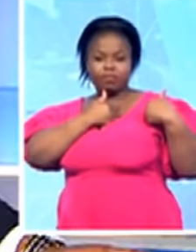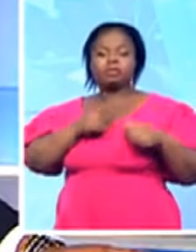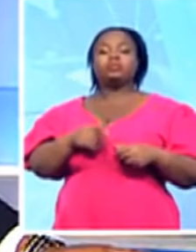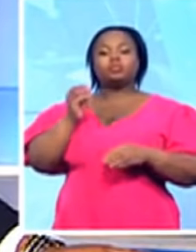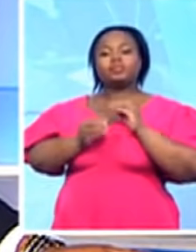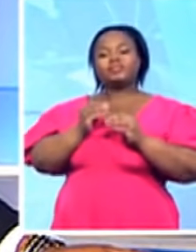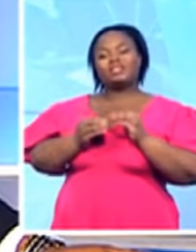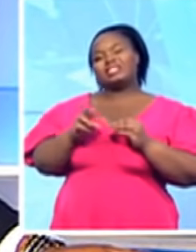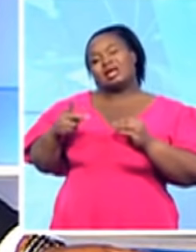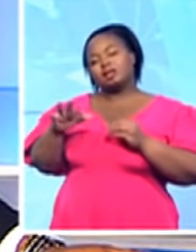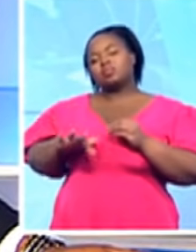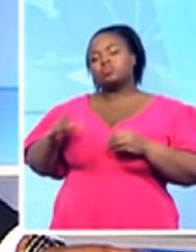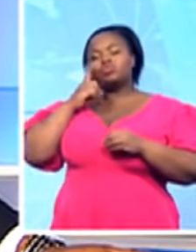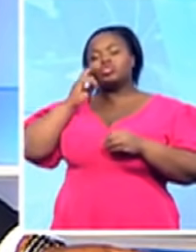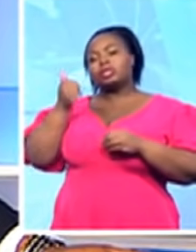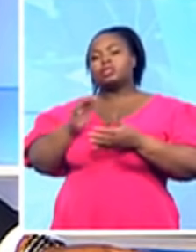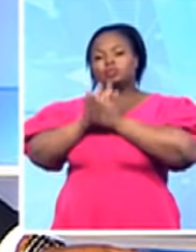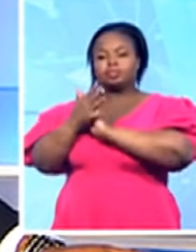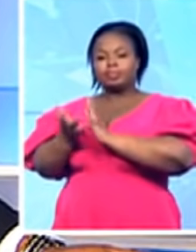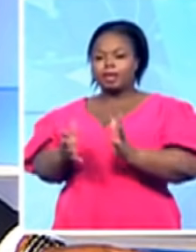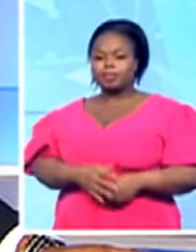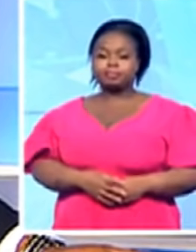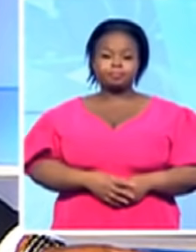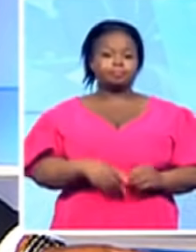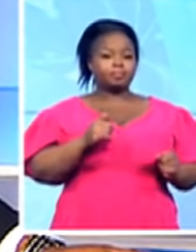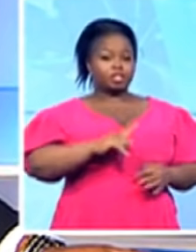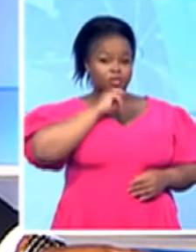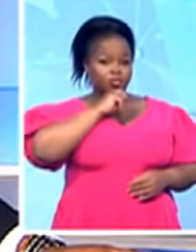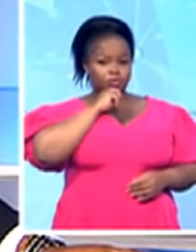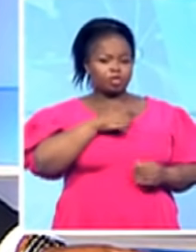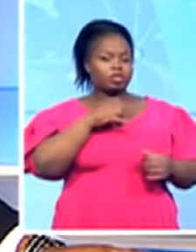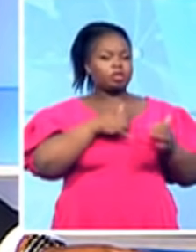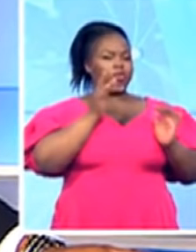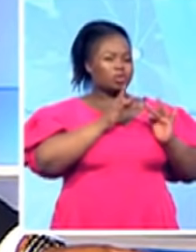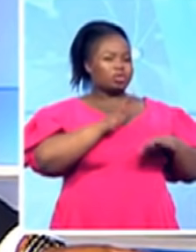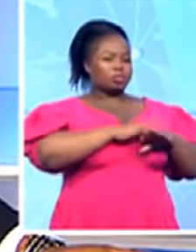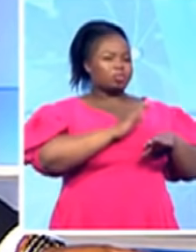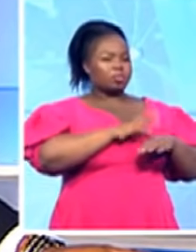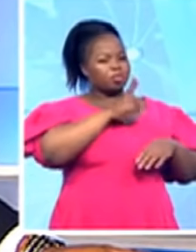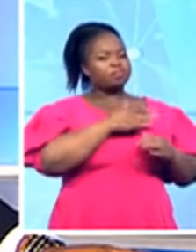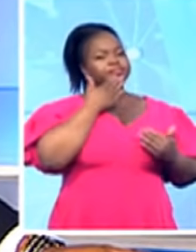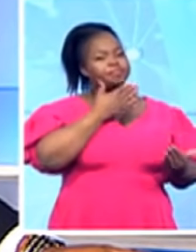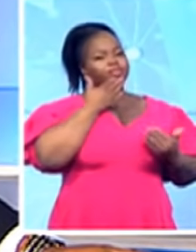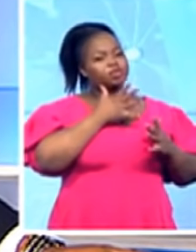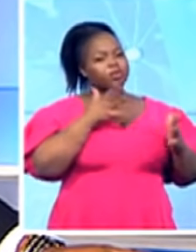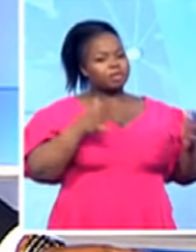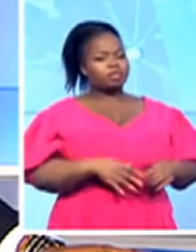we're going to lean on you this morning as well. Thank you very much indeed for coming on. We'll try to get back to you a little later and get